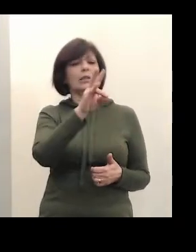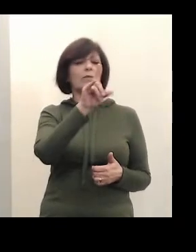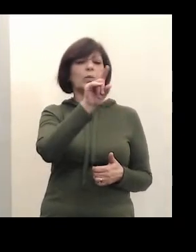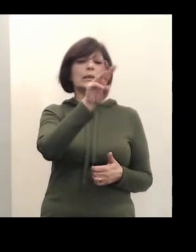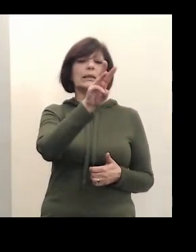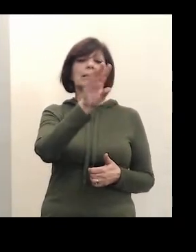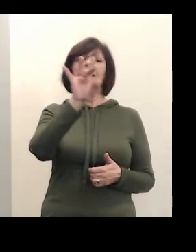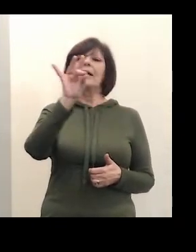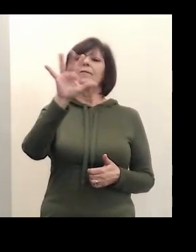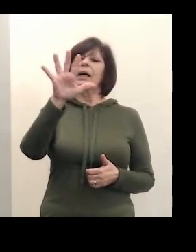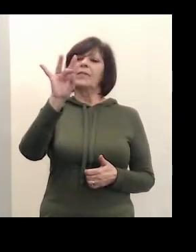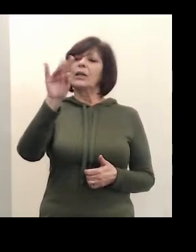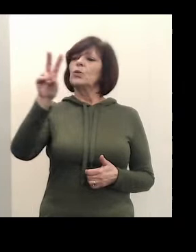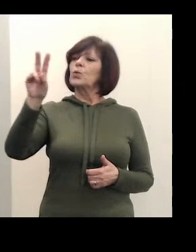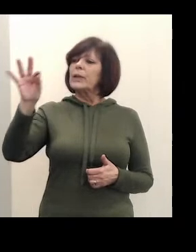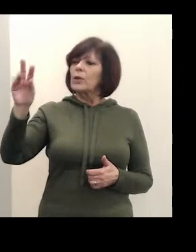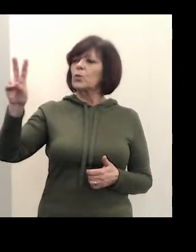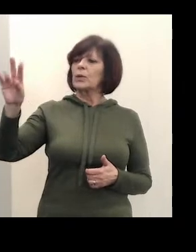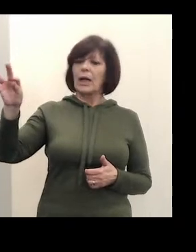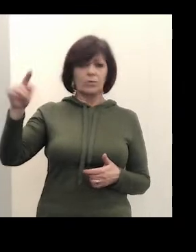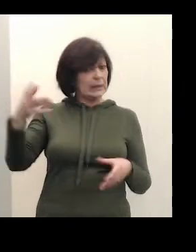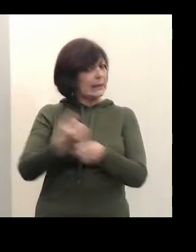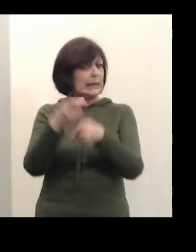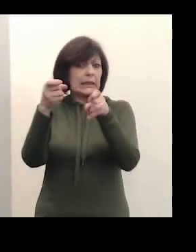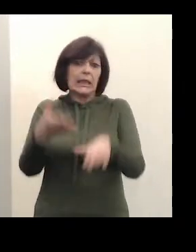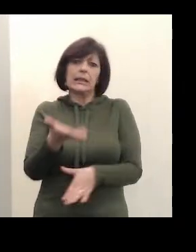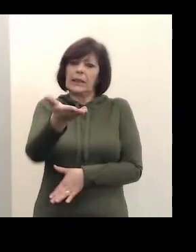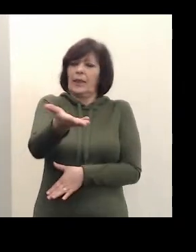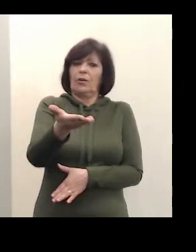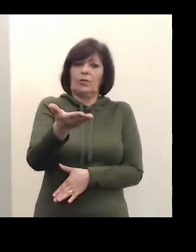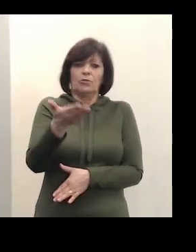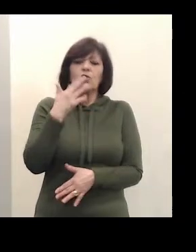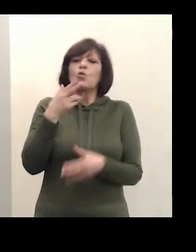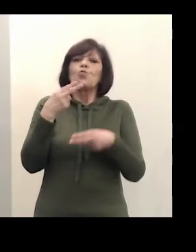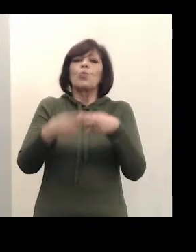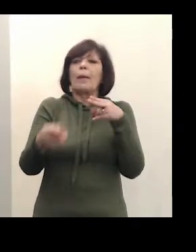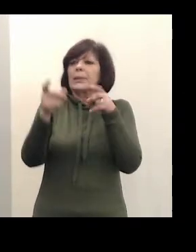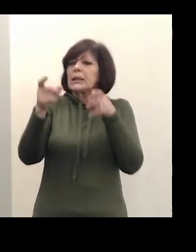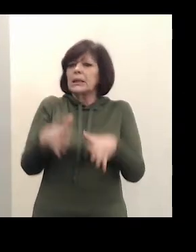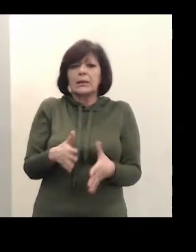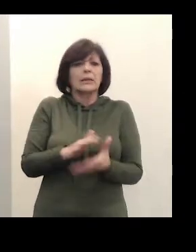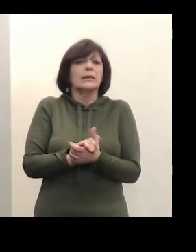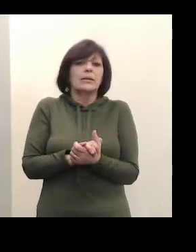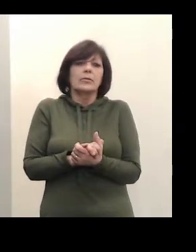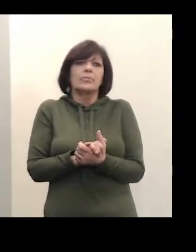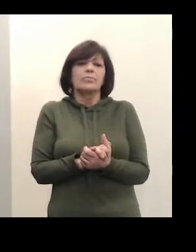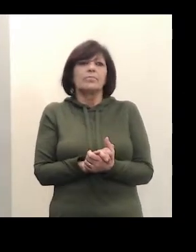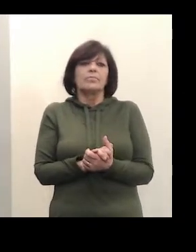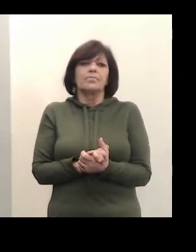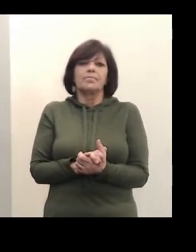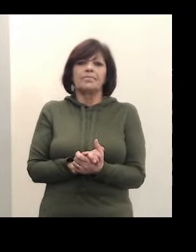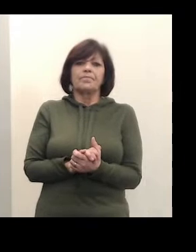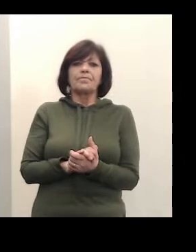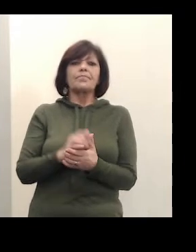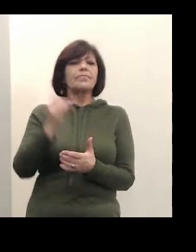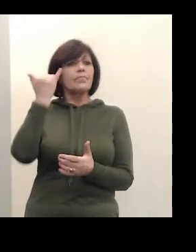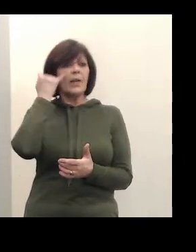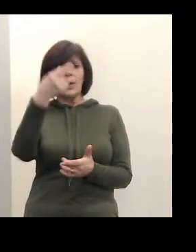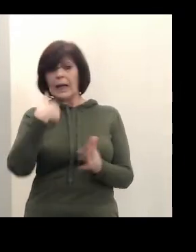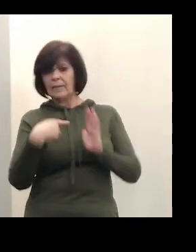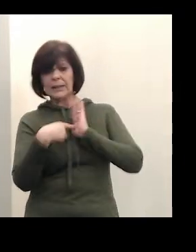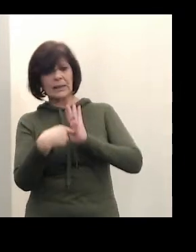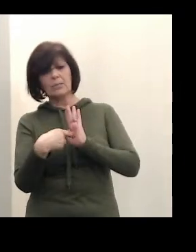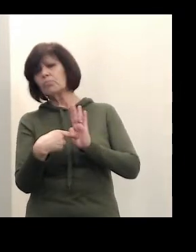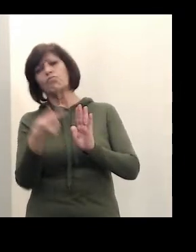716-858-2929. Get a test tomorrow at Elam. The rapid test for those that are symptomatic will get your results. If you're